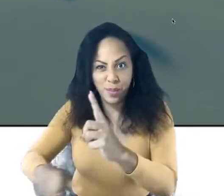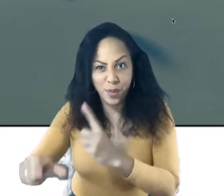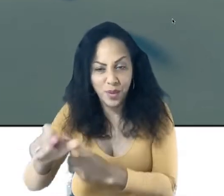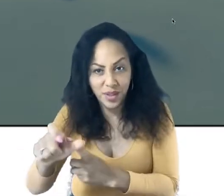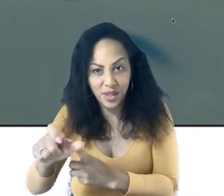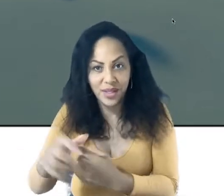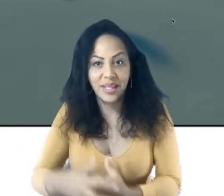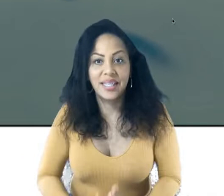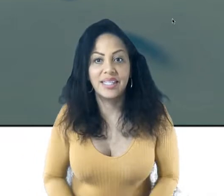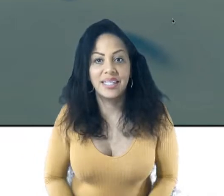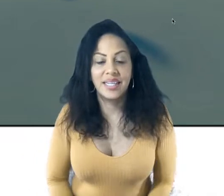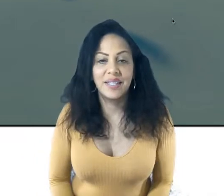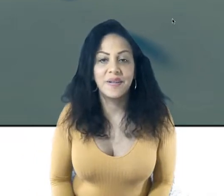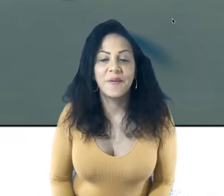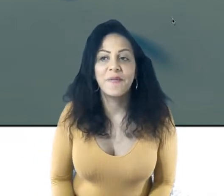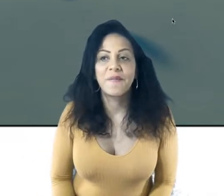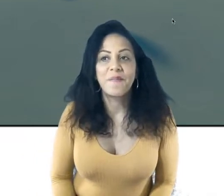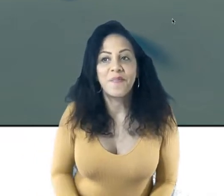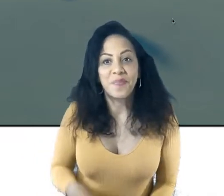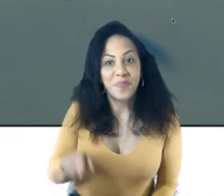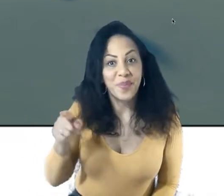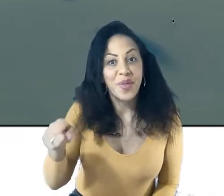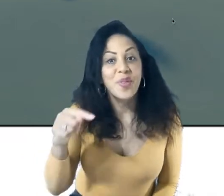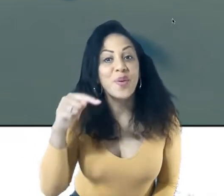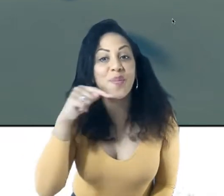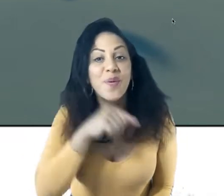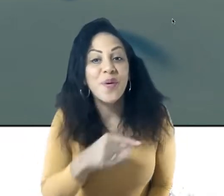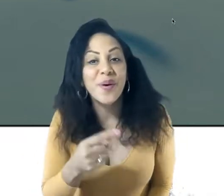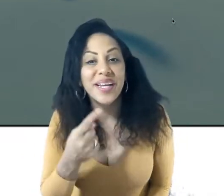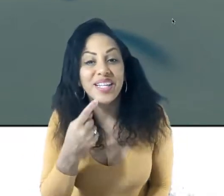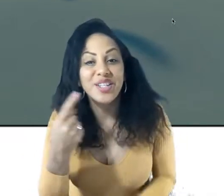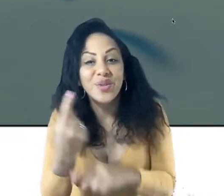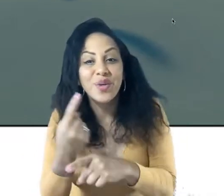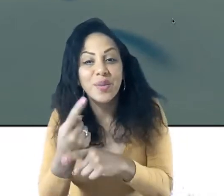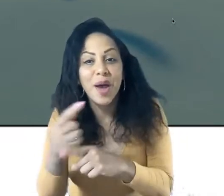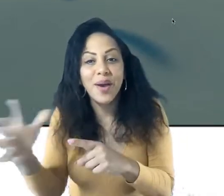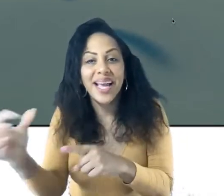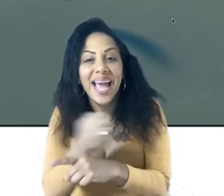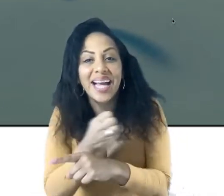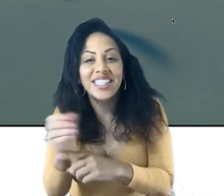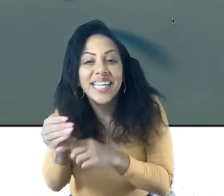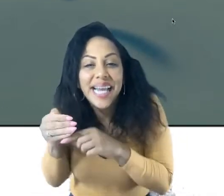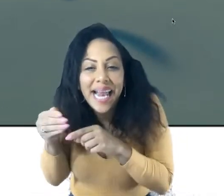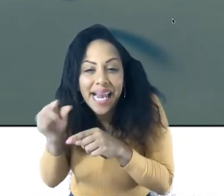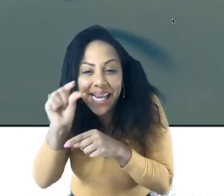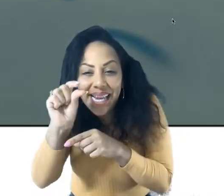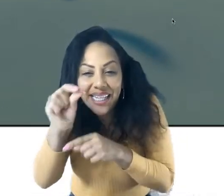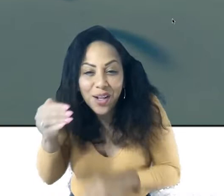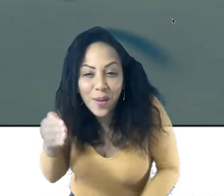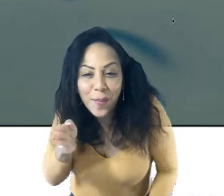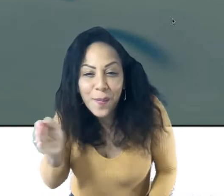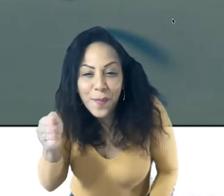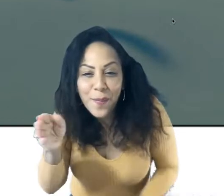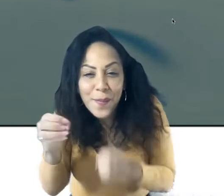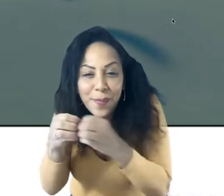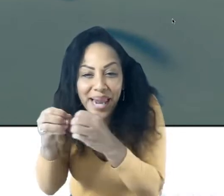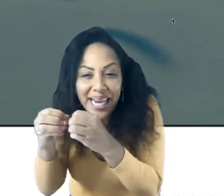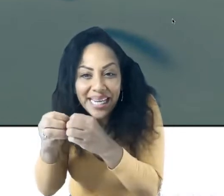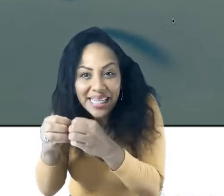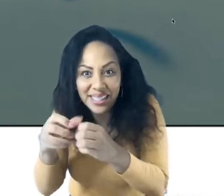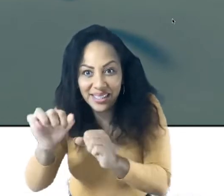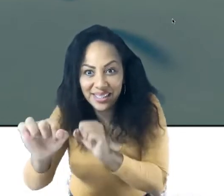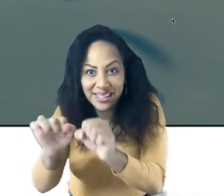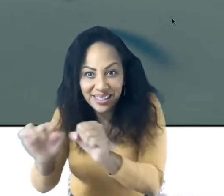catching blennies in buckets, but the word blennies are these little fish, and they actually have loads of different names.